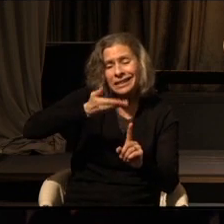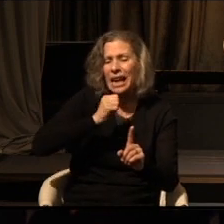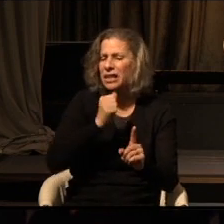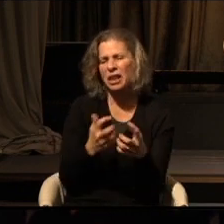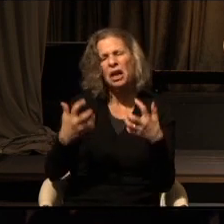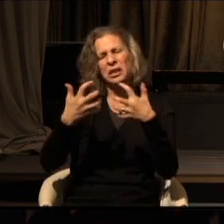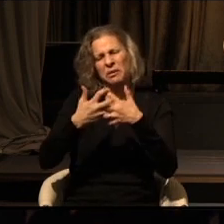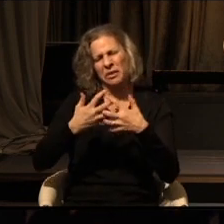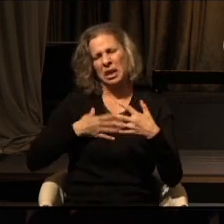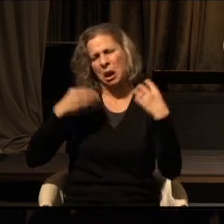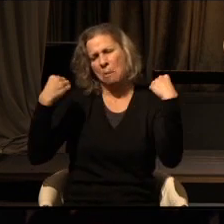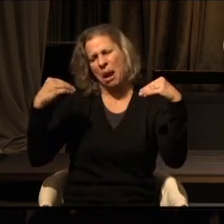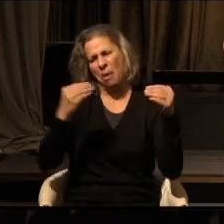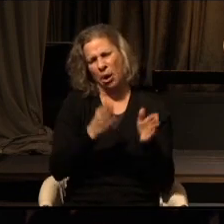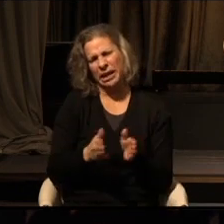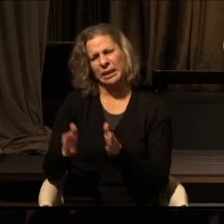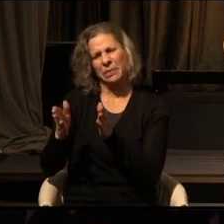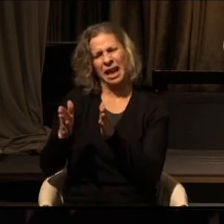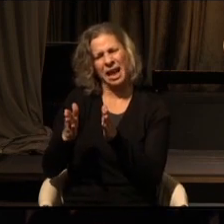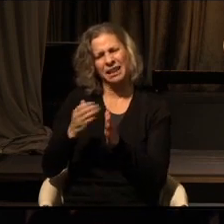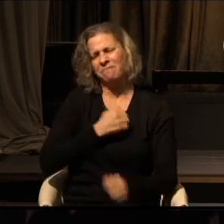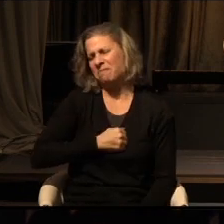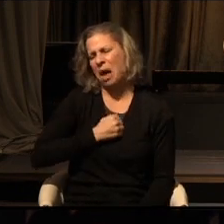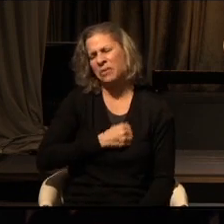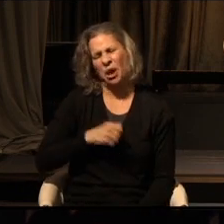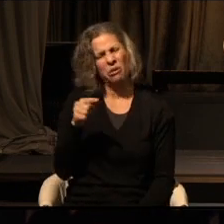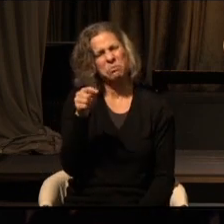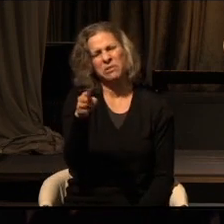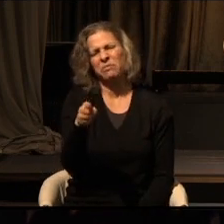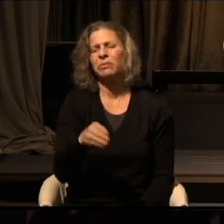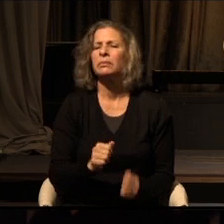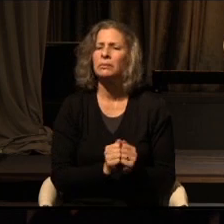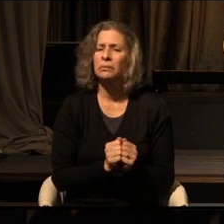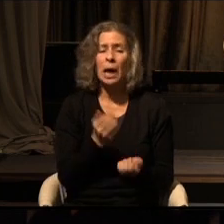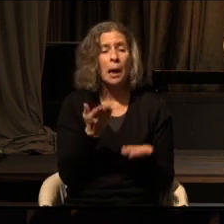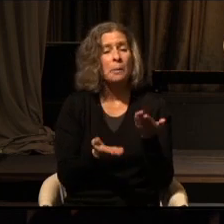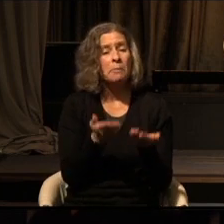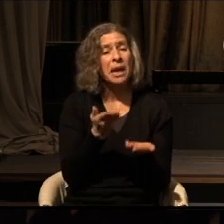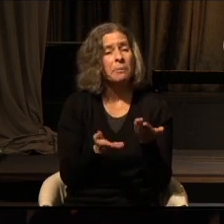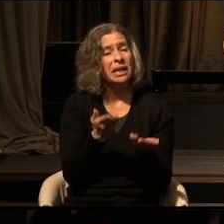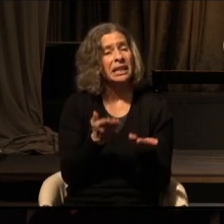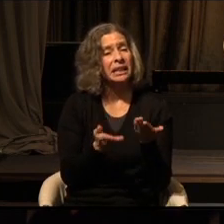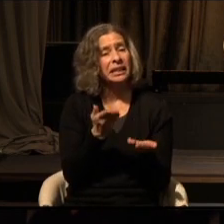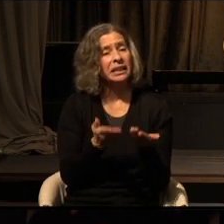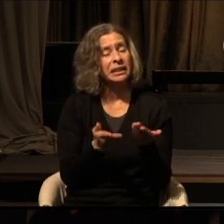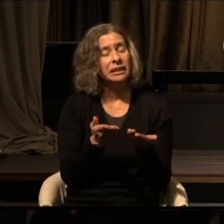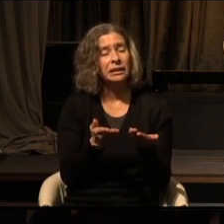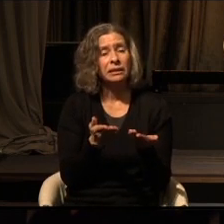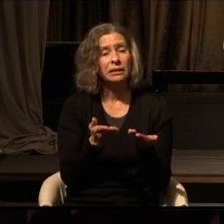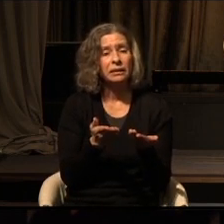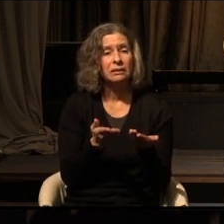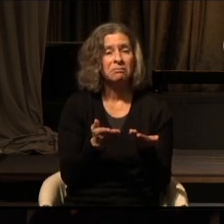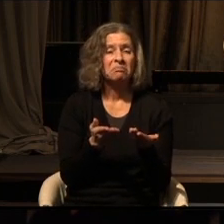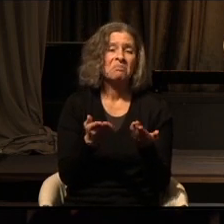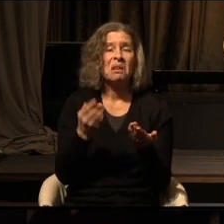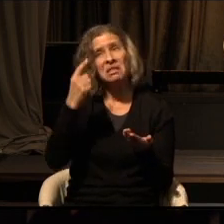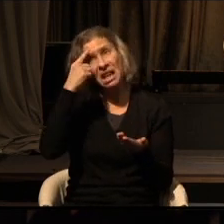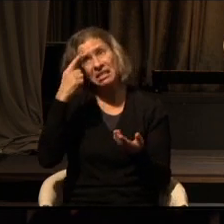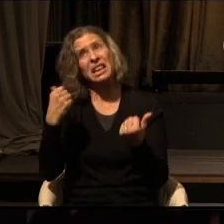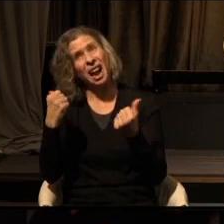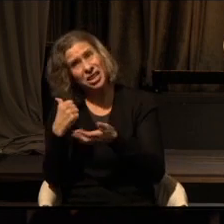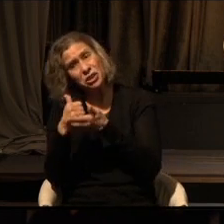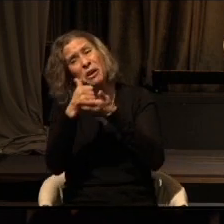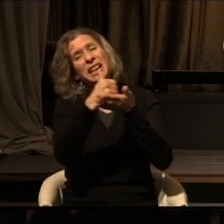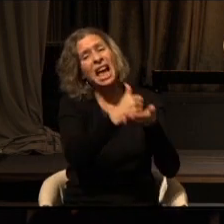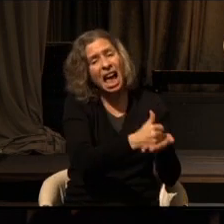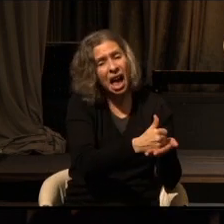their marketing plan. And maybe they feel as though they should be doing something about it, but this